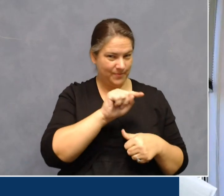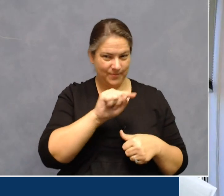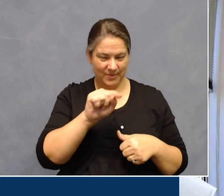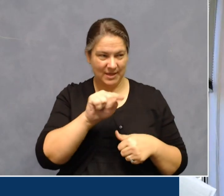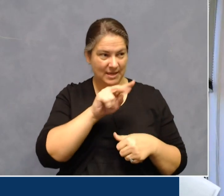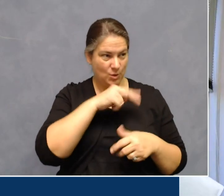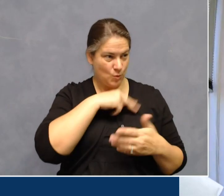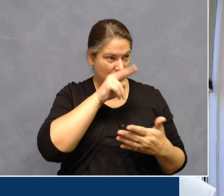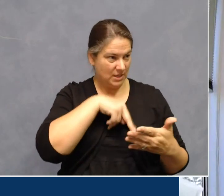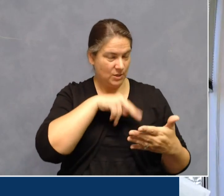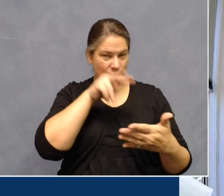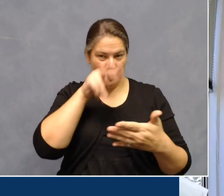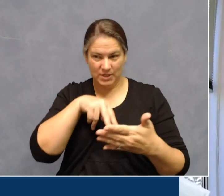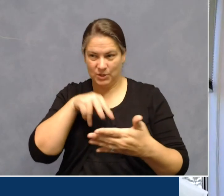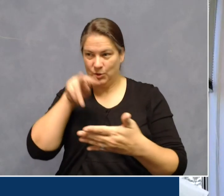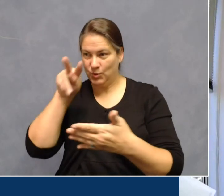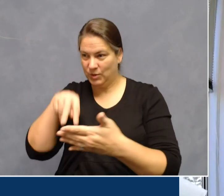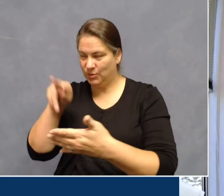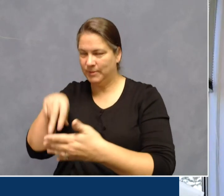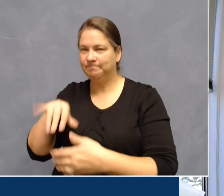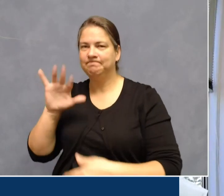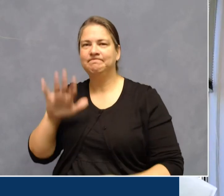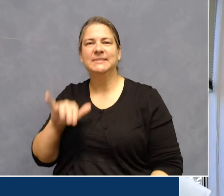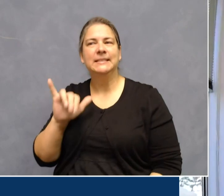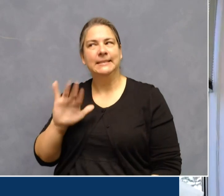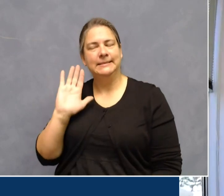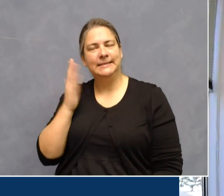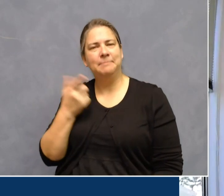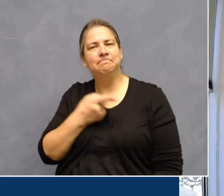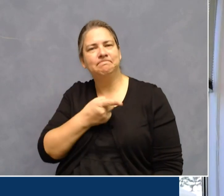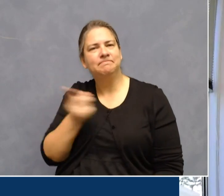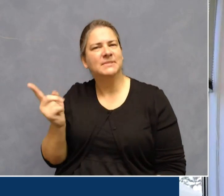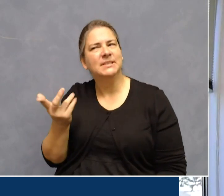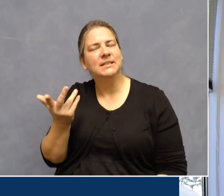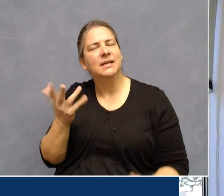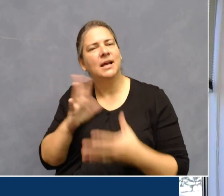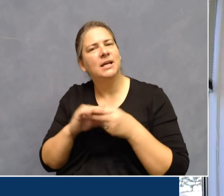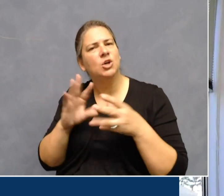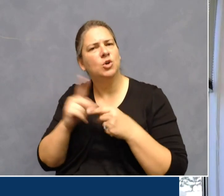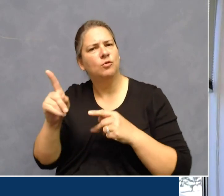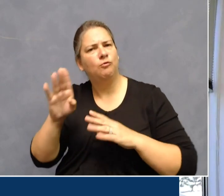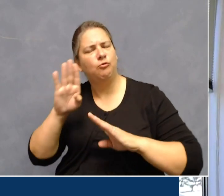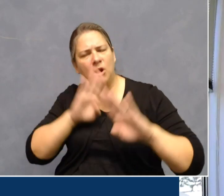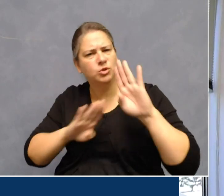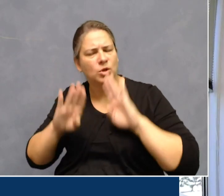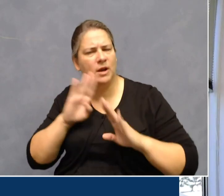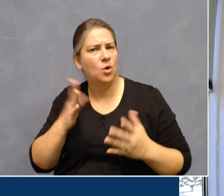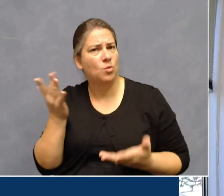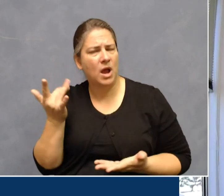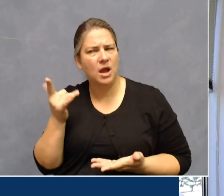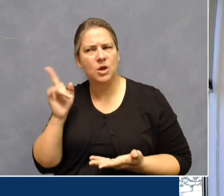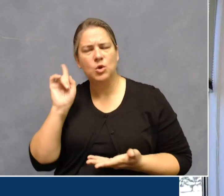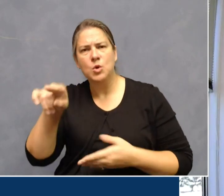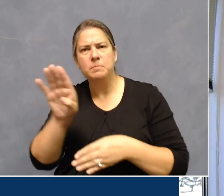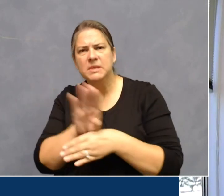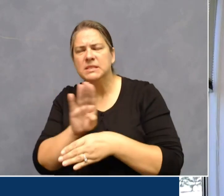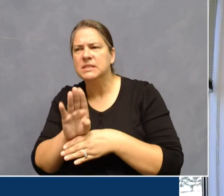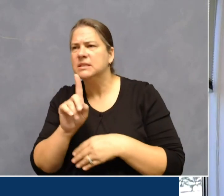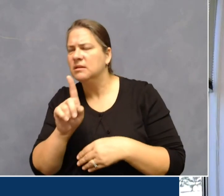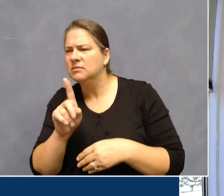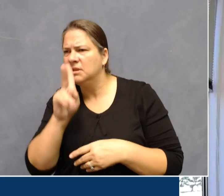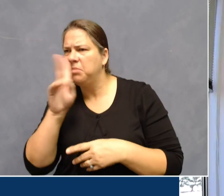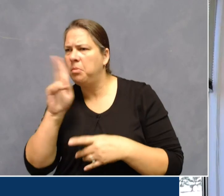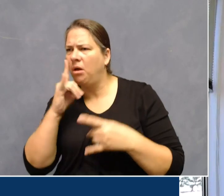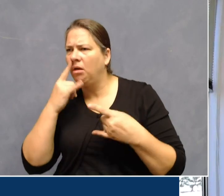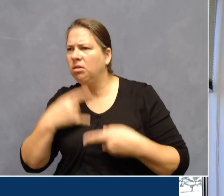stores and other places of business and find other people in the community not taking this seriously and wearing masks. So for your